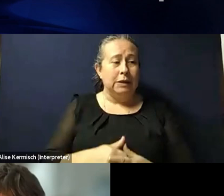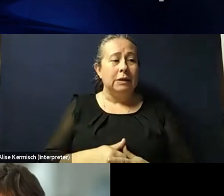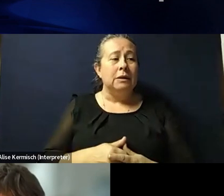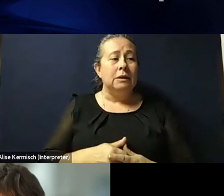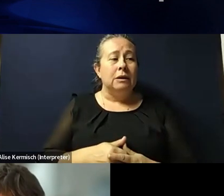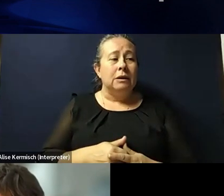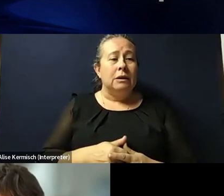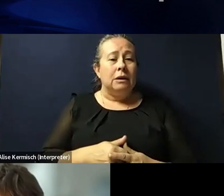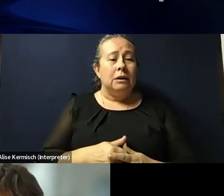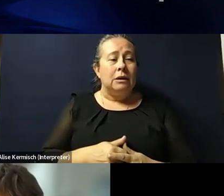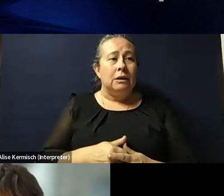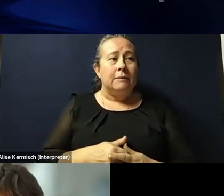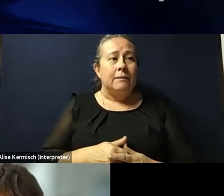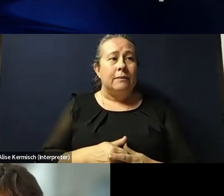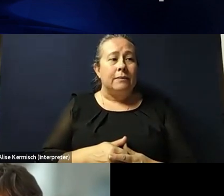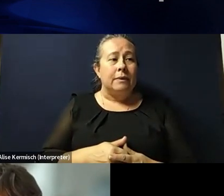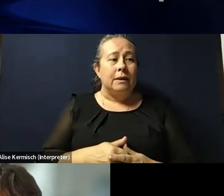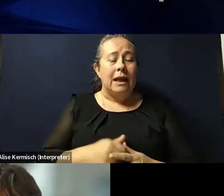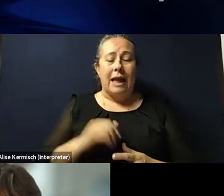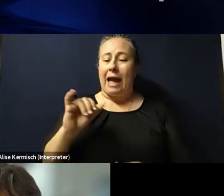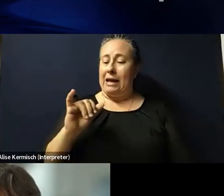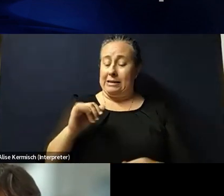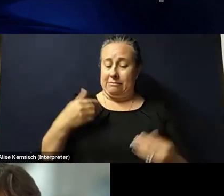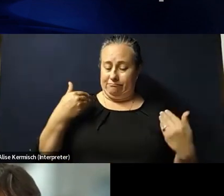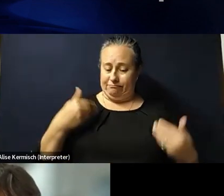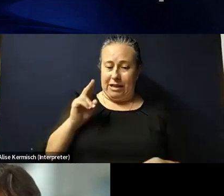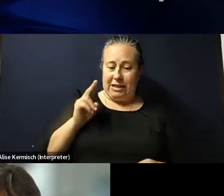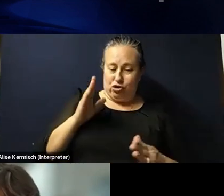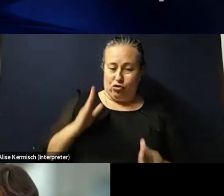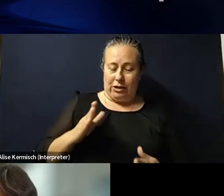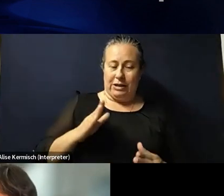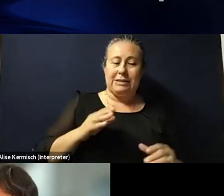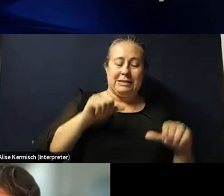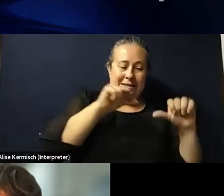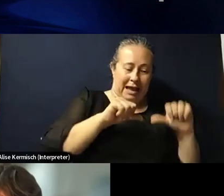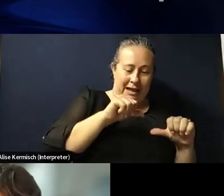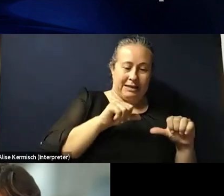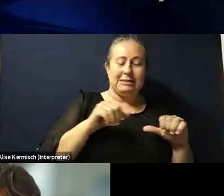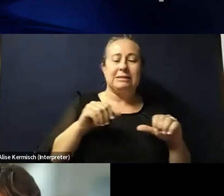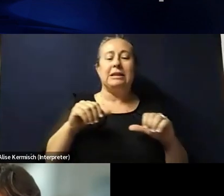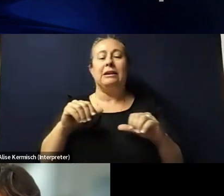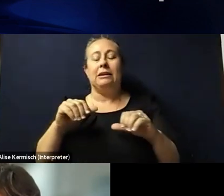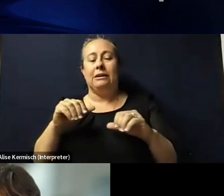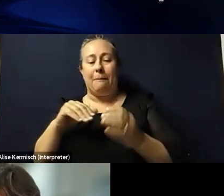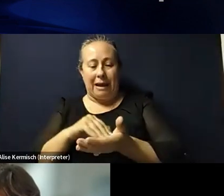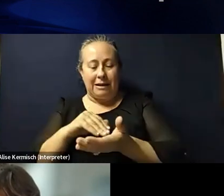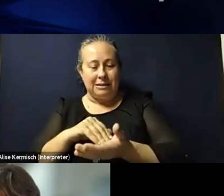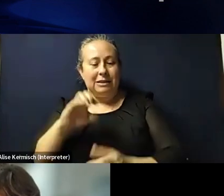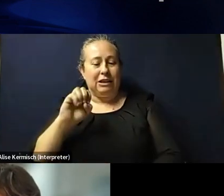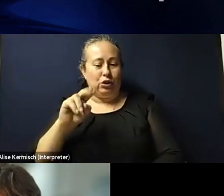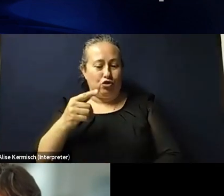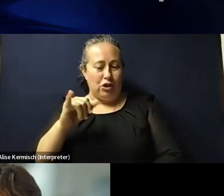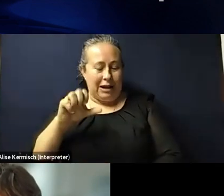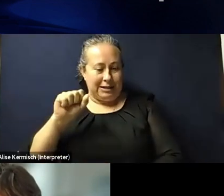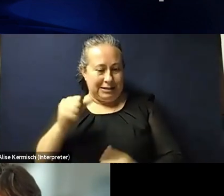we have, as a historian of both contemporary science and medicine and eugenics, I'm always wondering,